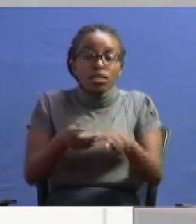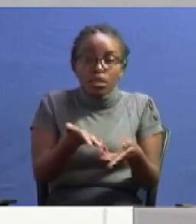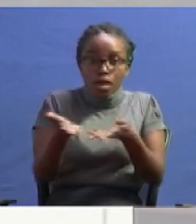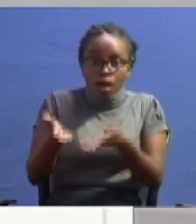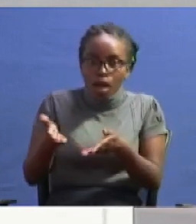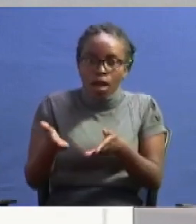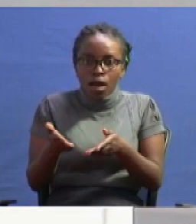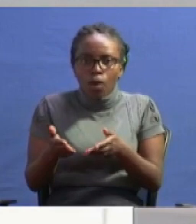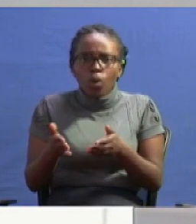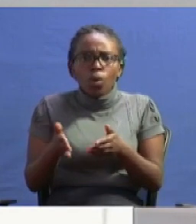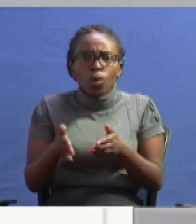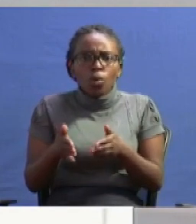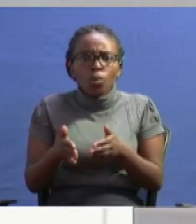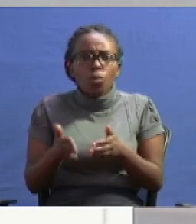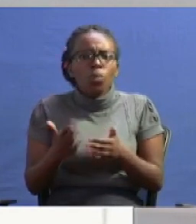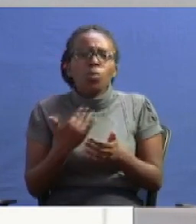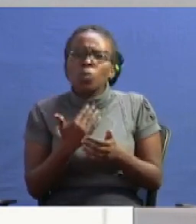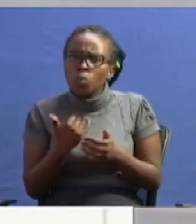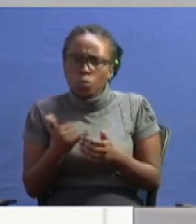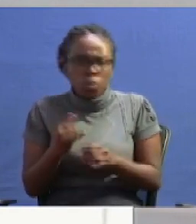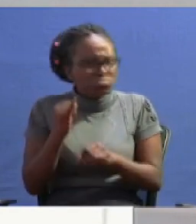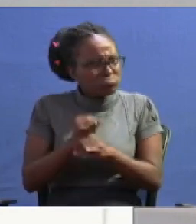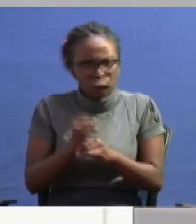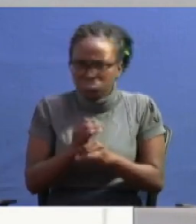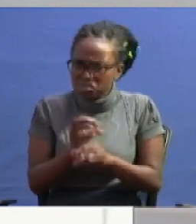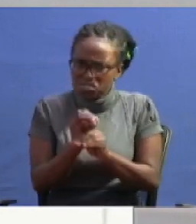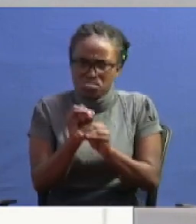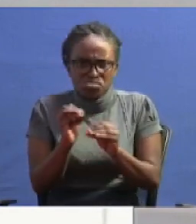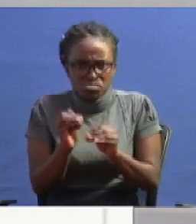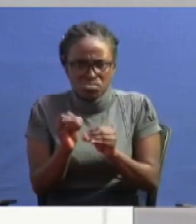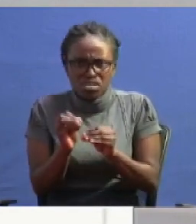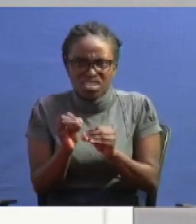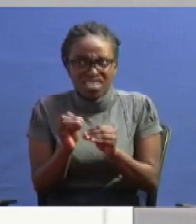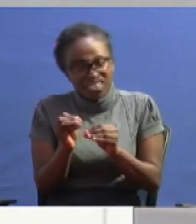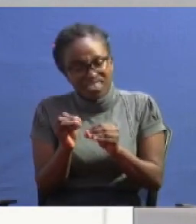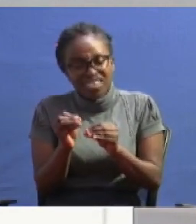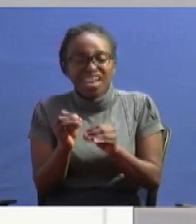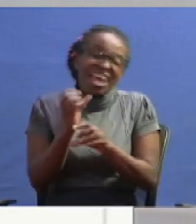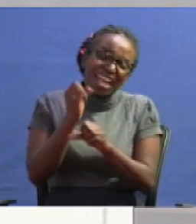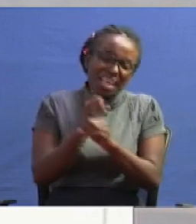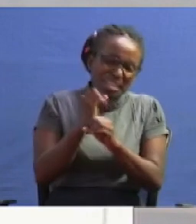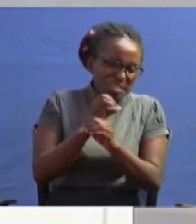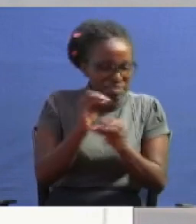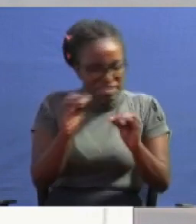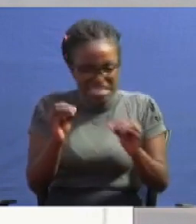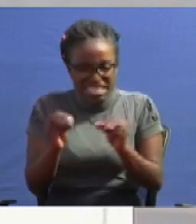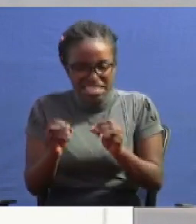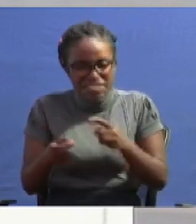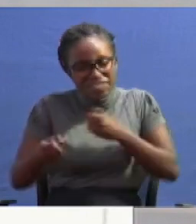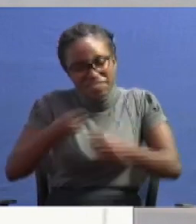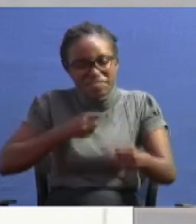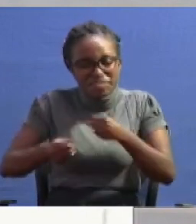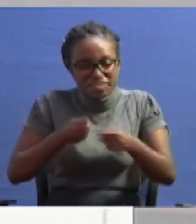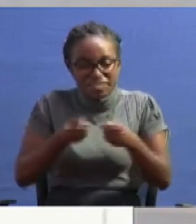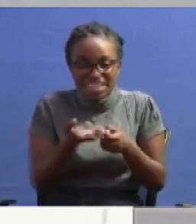this will render many jobless, and of course, they are fighting for the rights of the hustlers, of which most of the time they bought